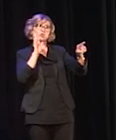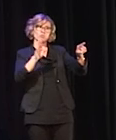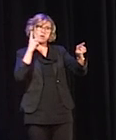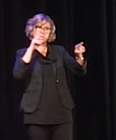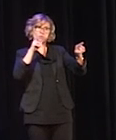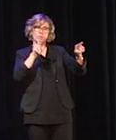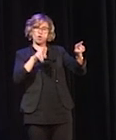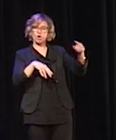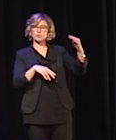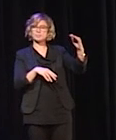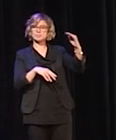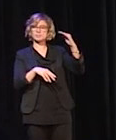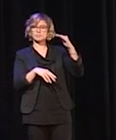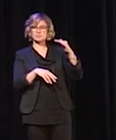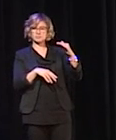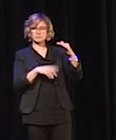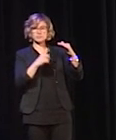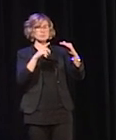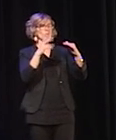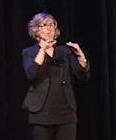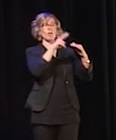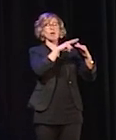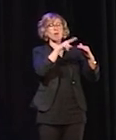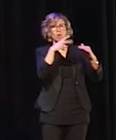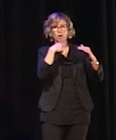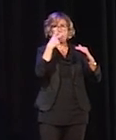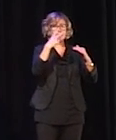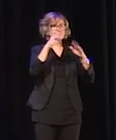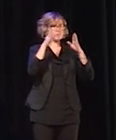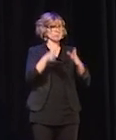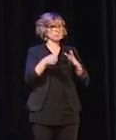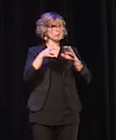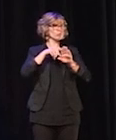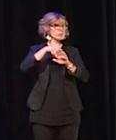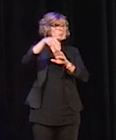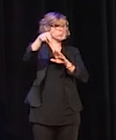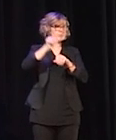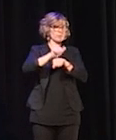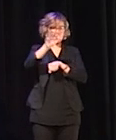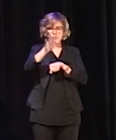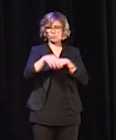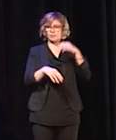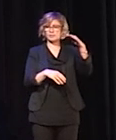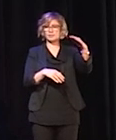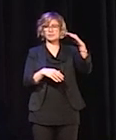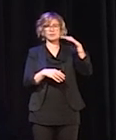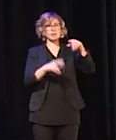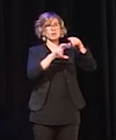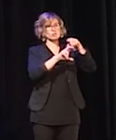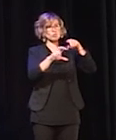amazing. And then the glacier climber, also onboarding, but it's a way for you to identify the 360 environment. The tram, which